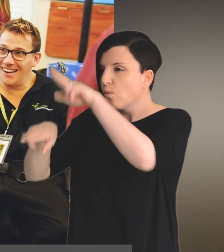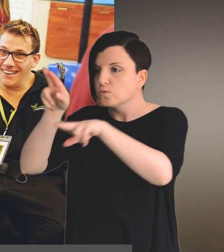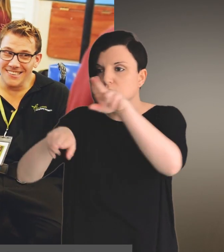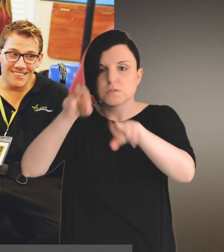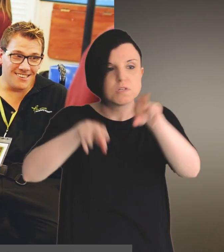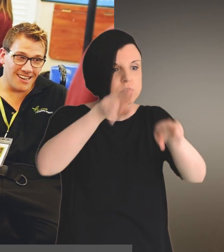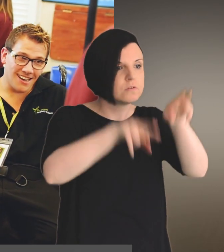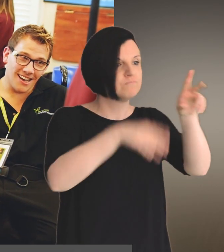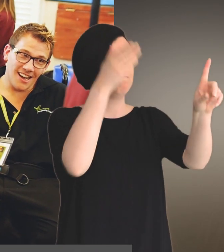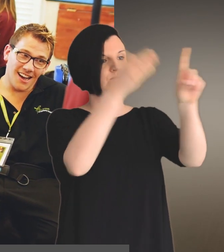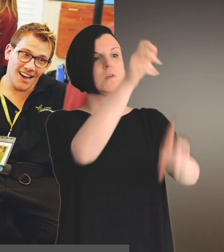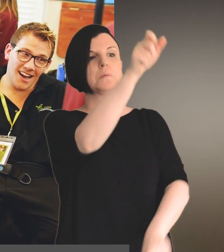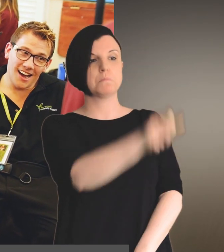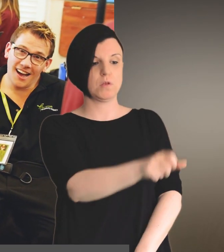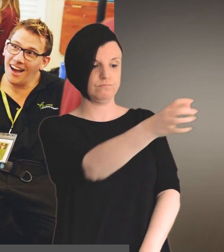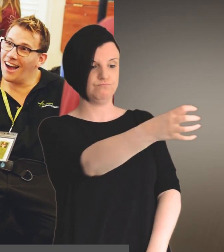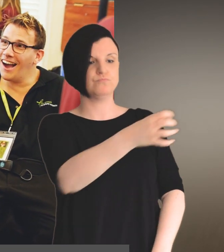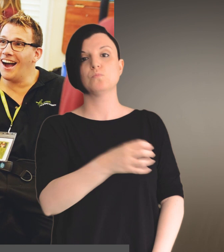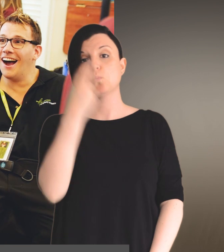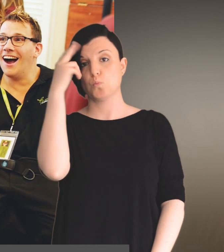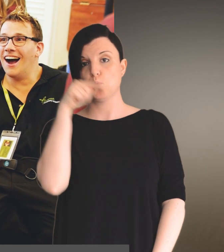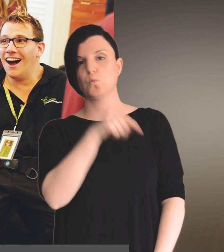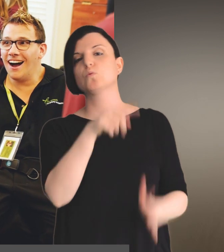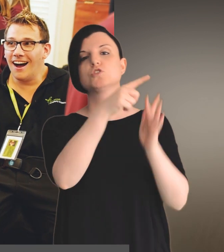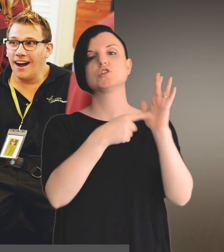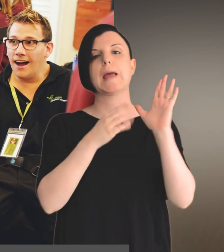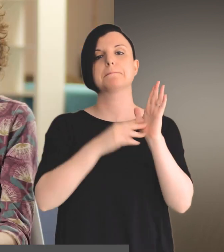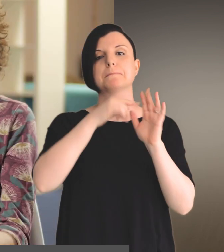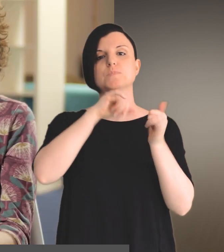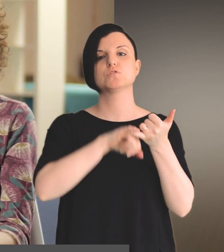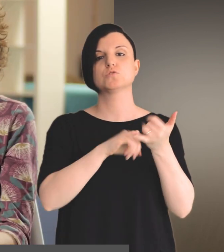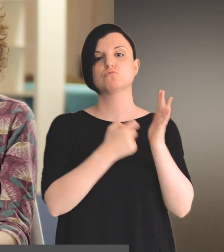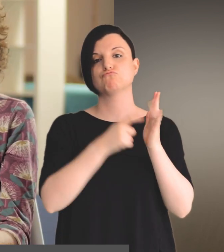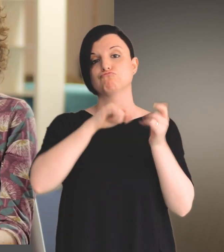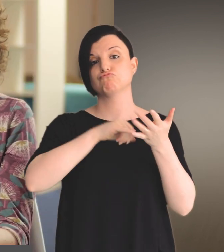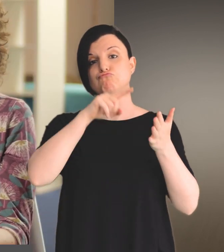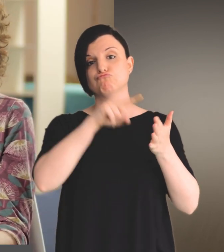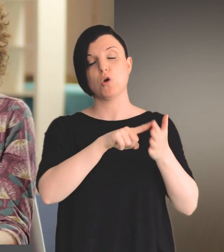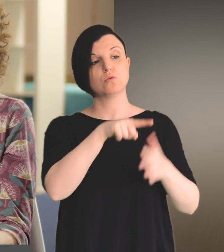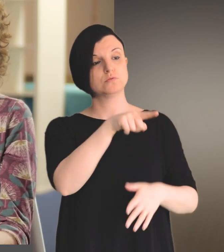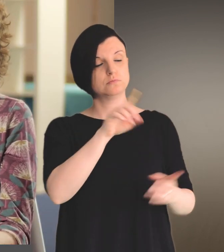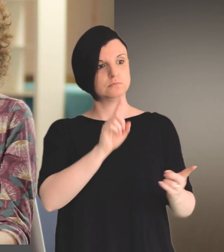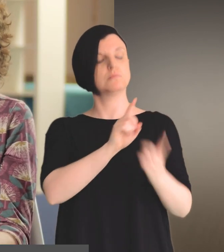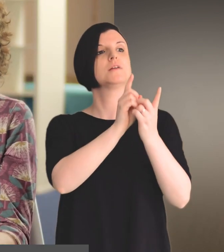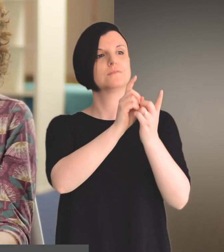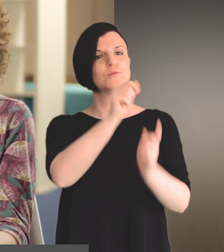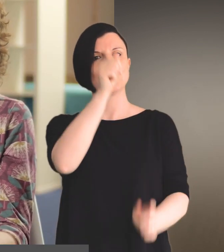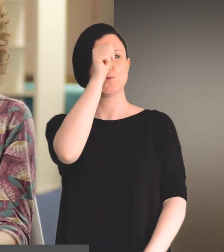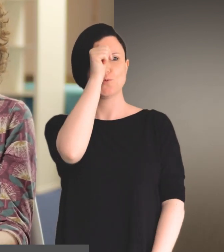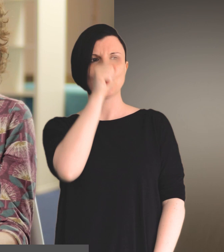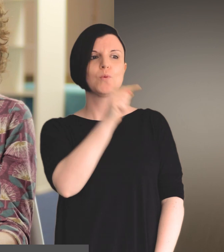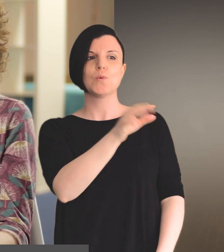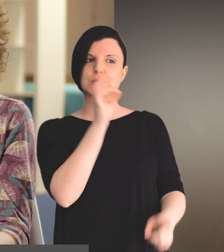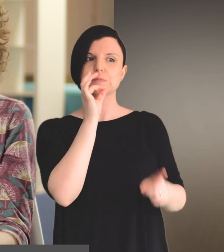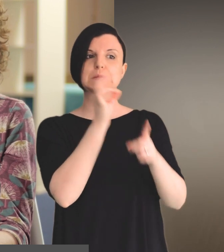James Rose to be our changemaker from a very open application process and interviews. And once we identified James, we knew we had